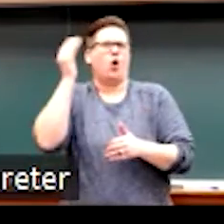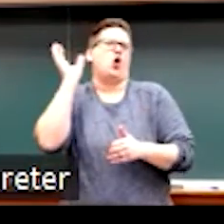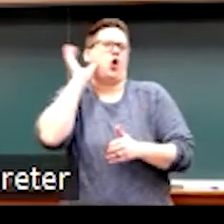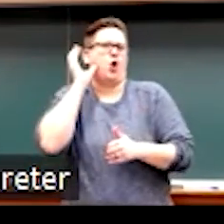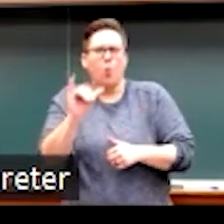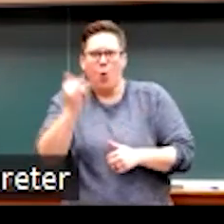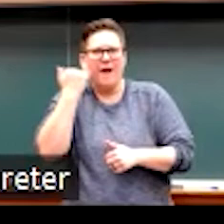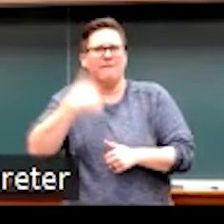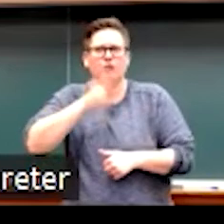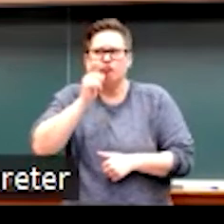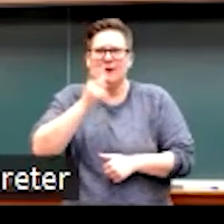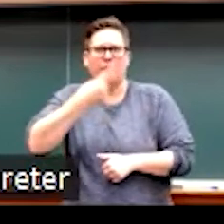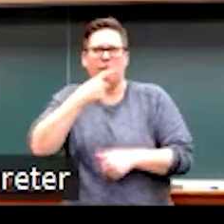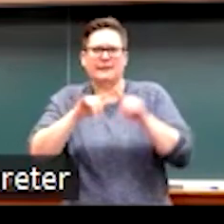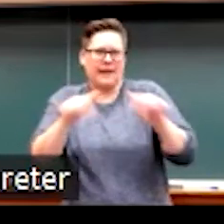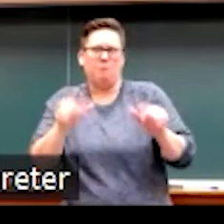consequences of that are.